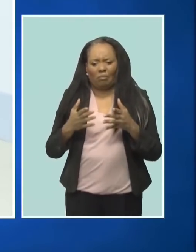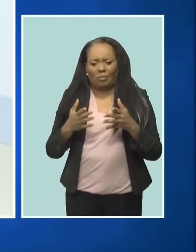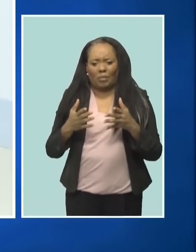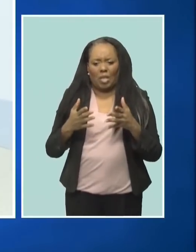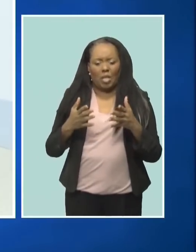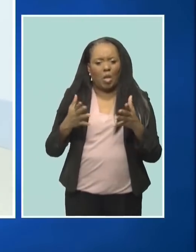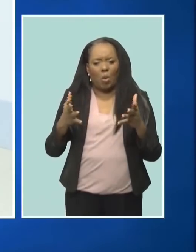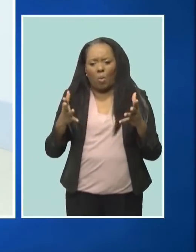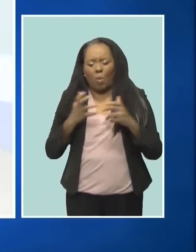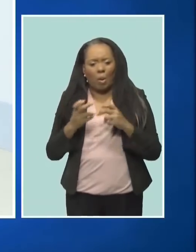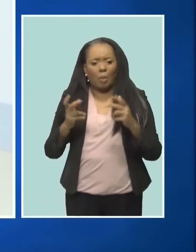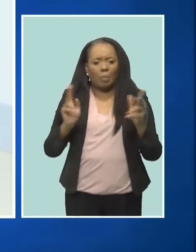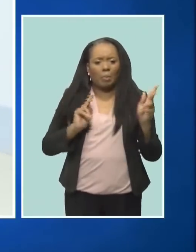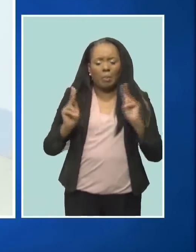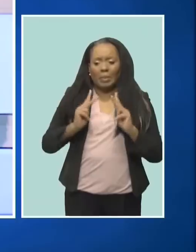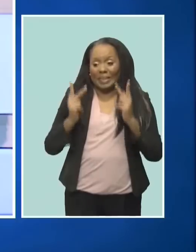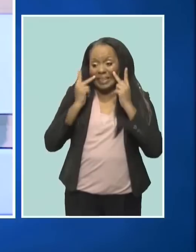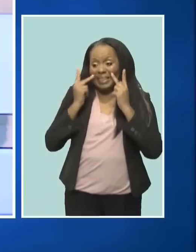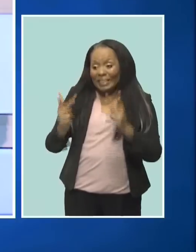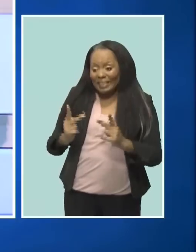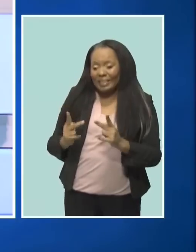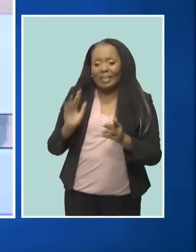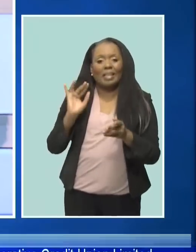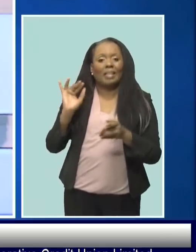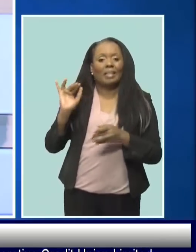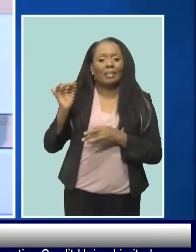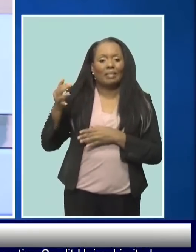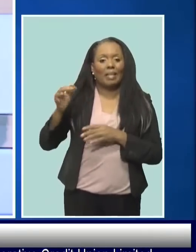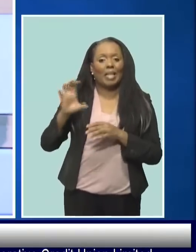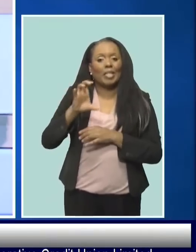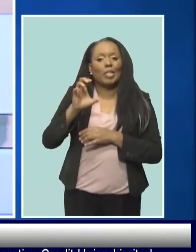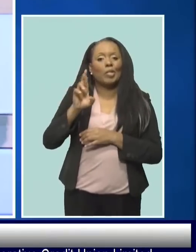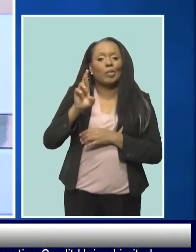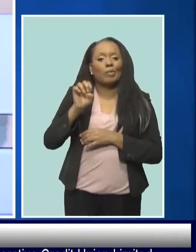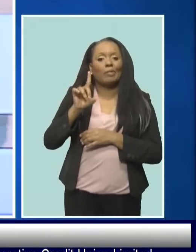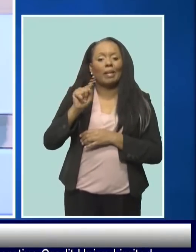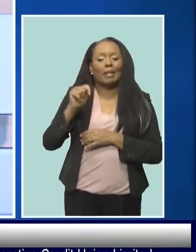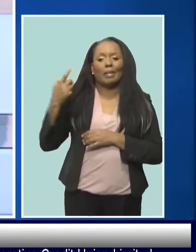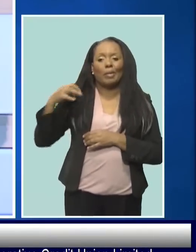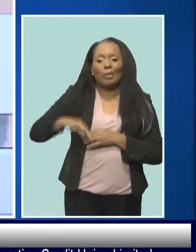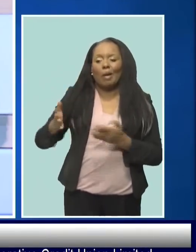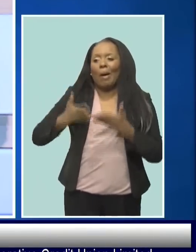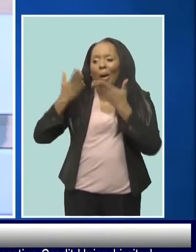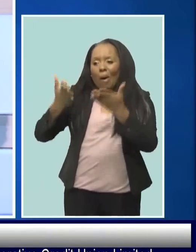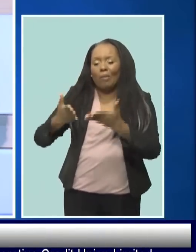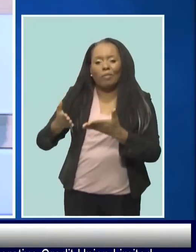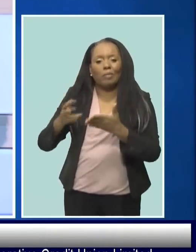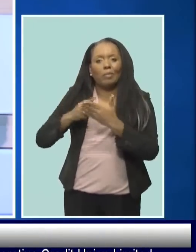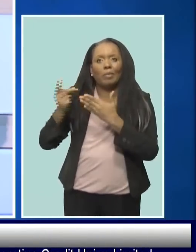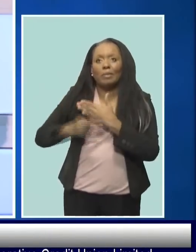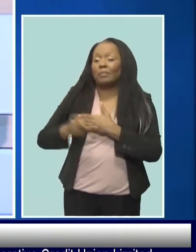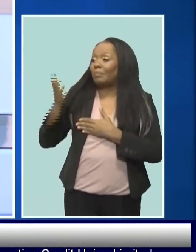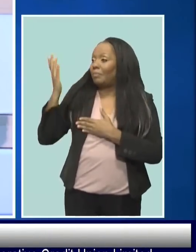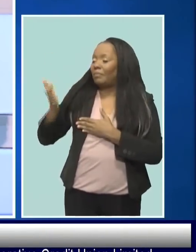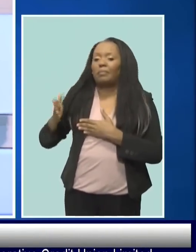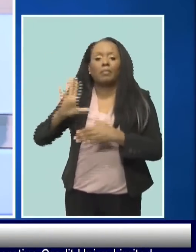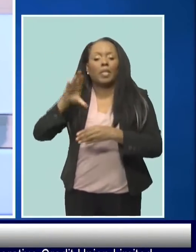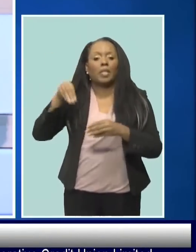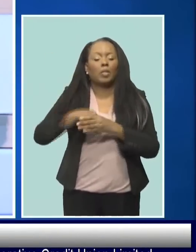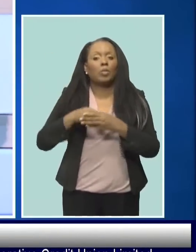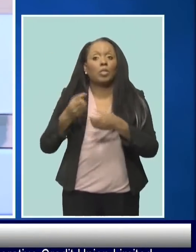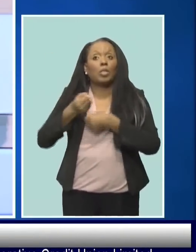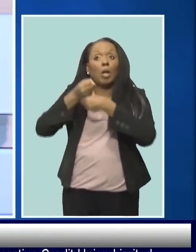higher learning and excellence. Our Grants and Academic Awards program not only includes these scholarships, but